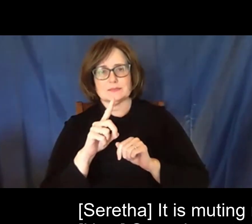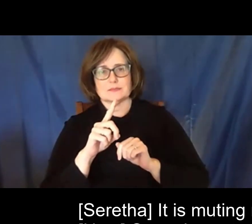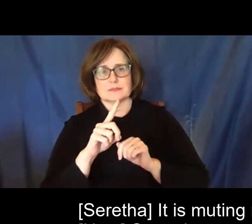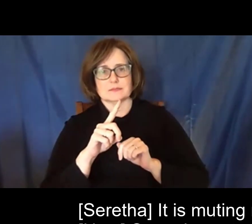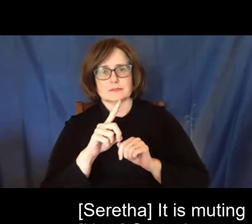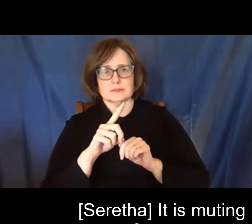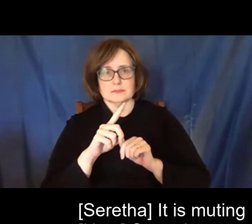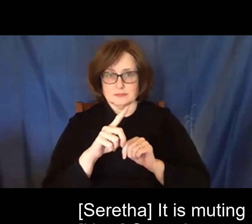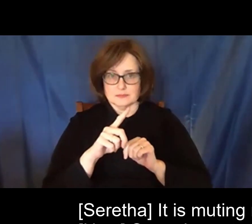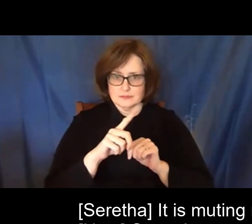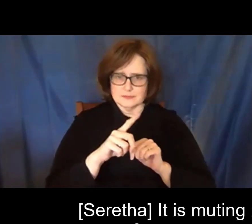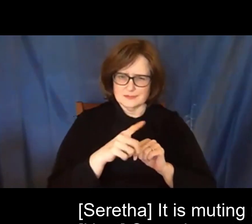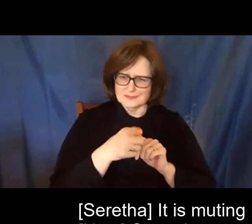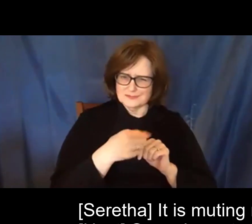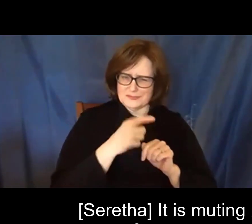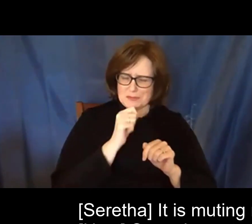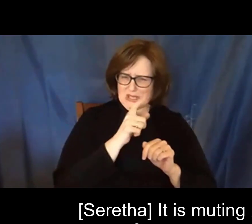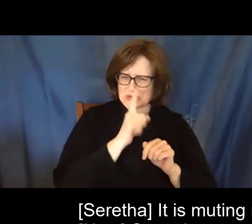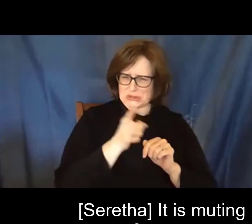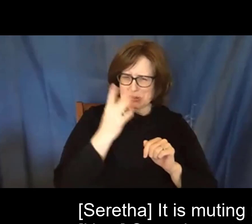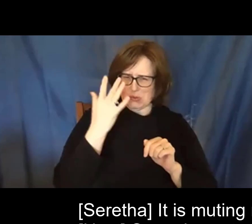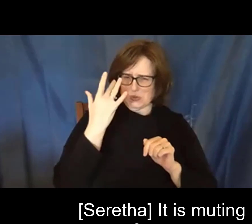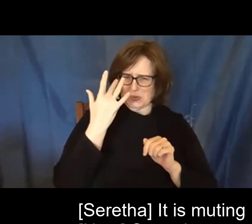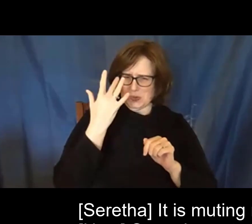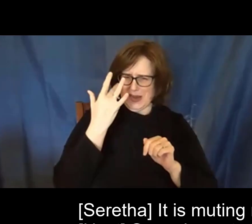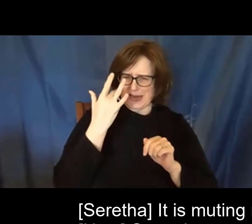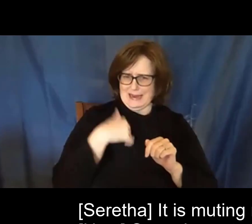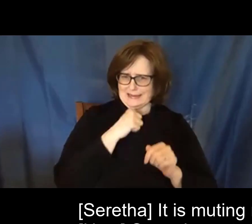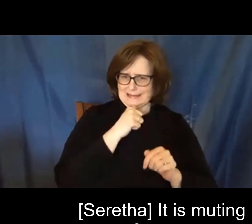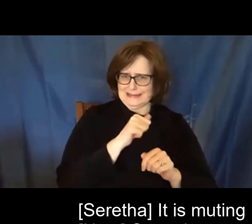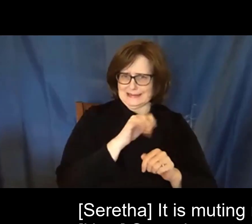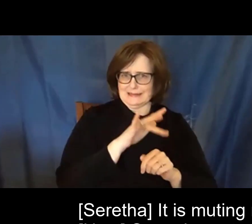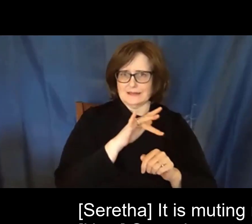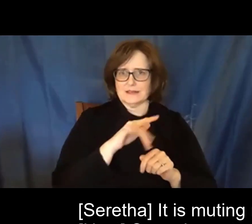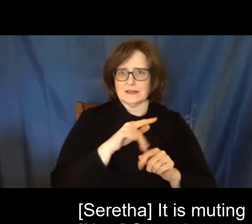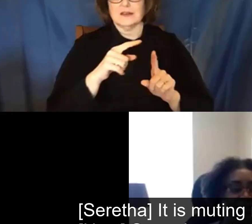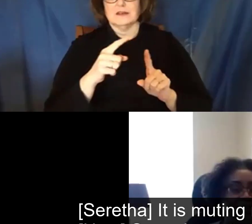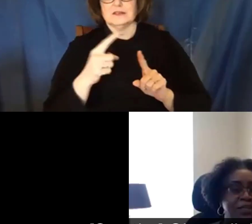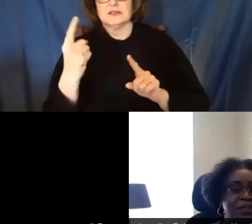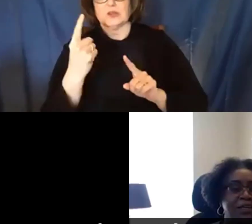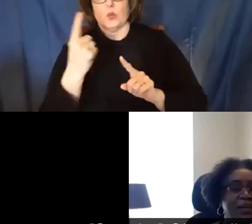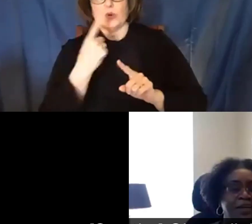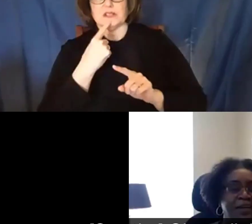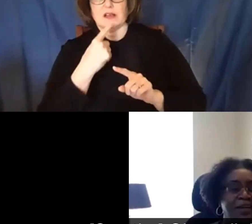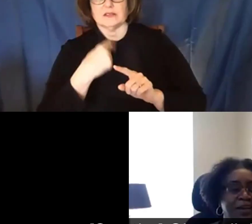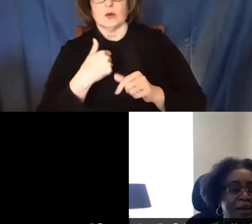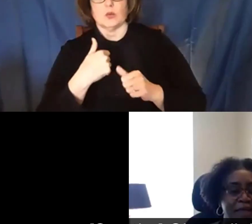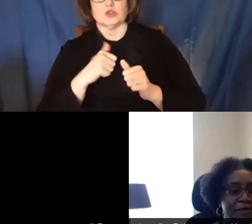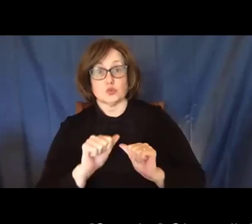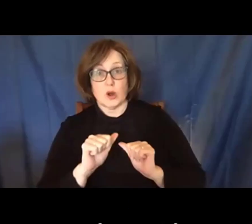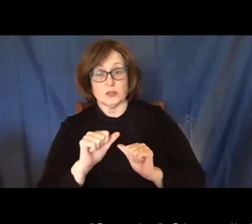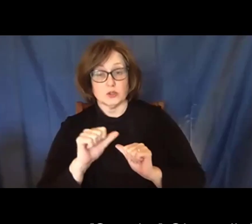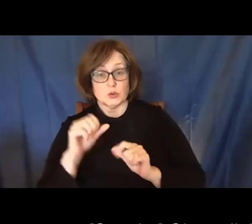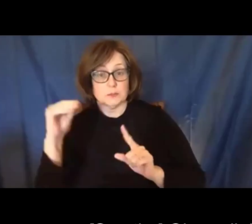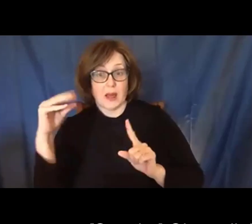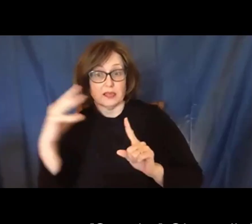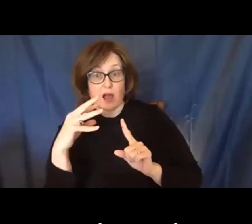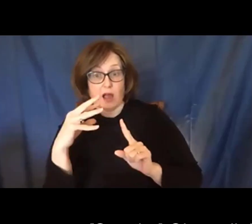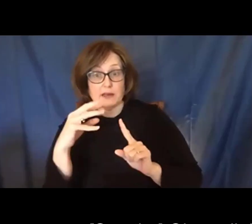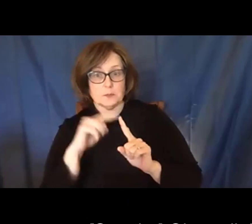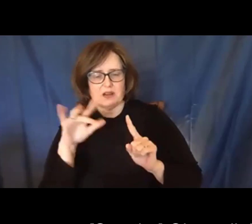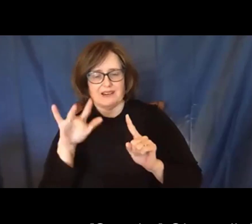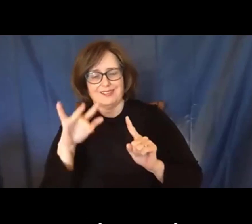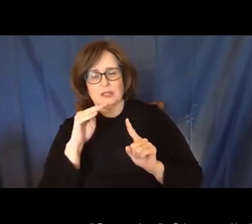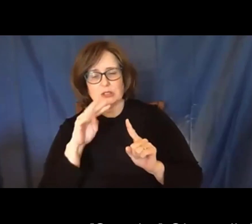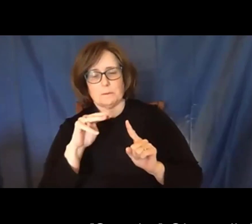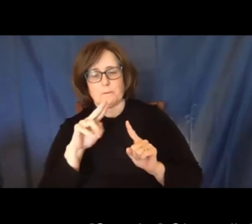It is muting me. I don't know. Hold on. Sorry, I was trying to spotlight you and I hit mute by accident. Okay. All right. No problem.